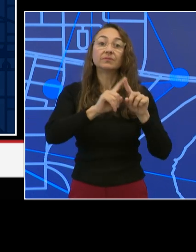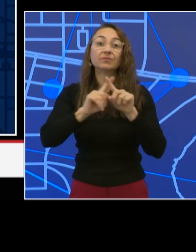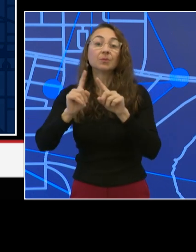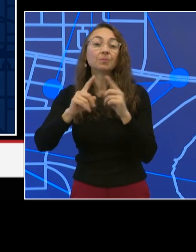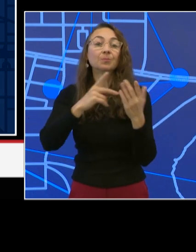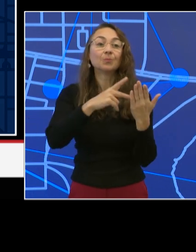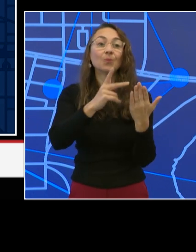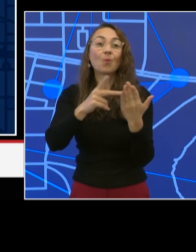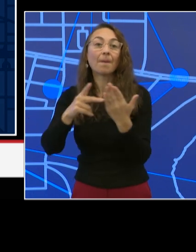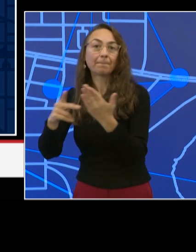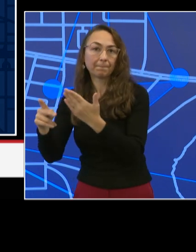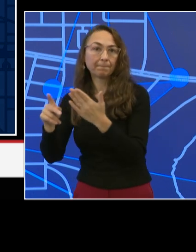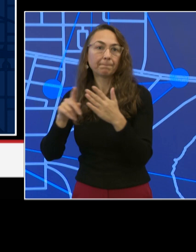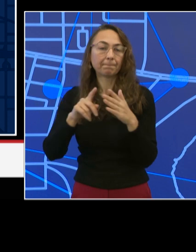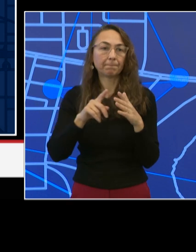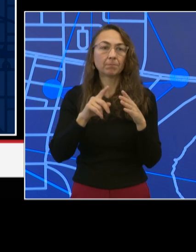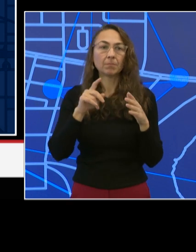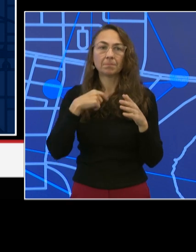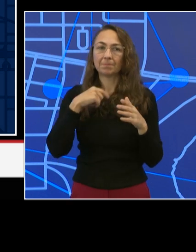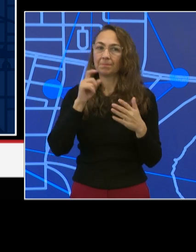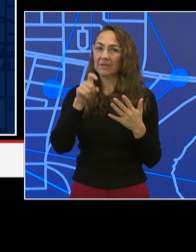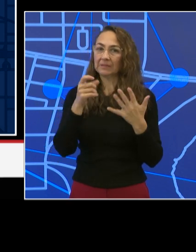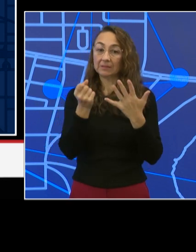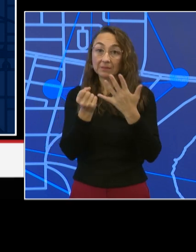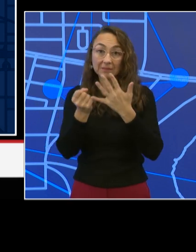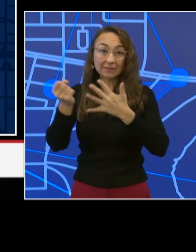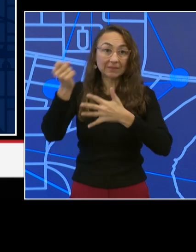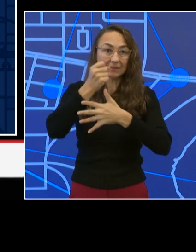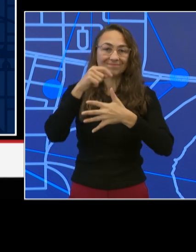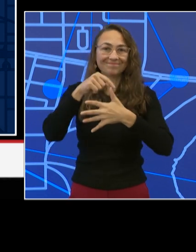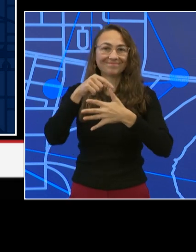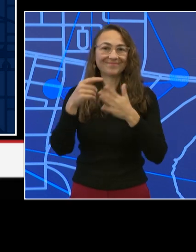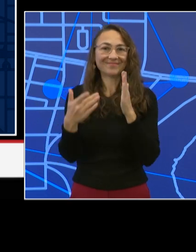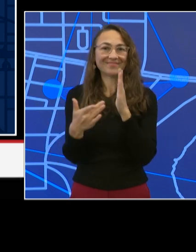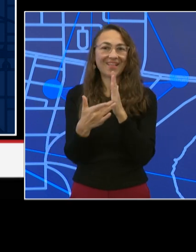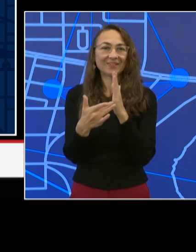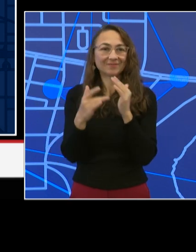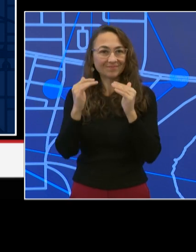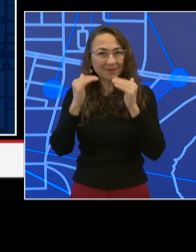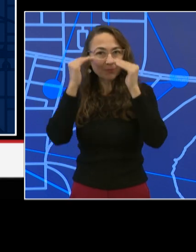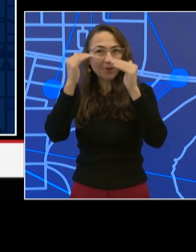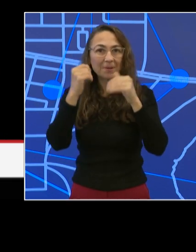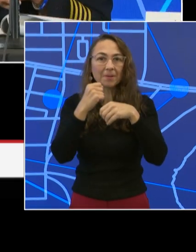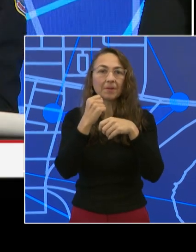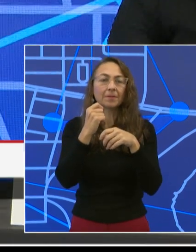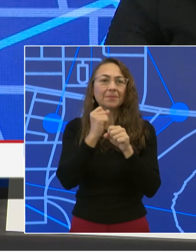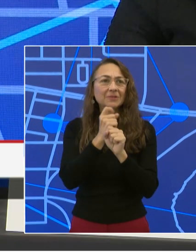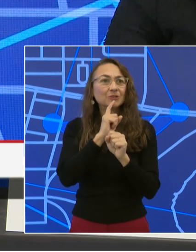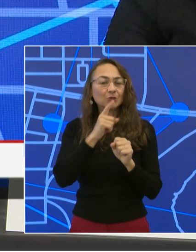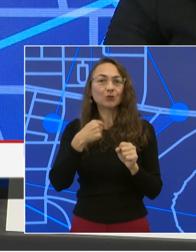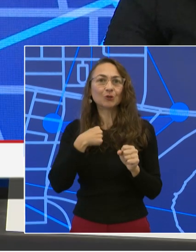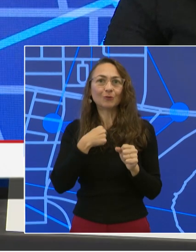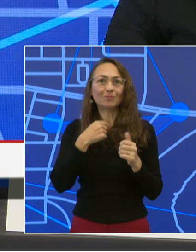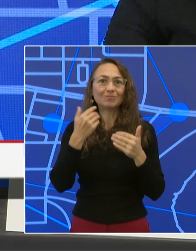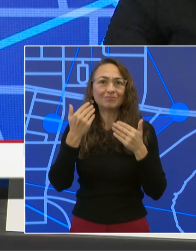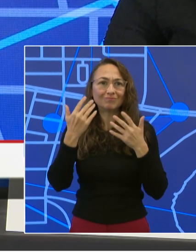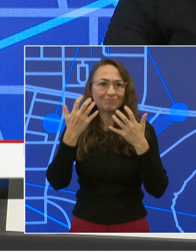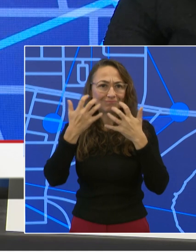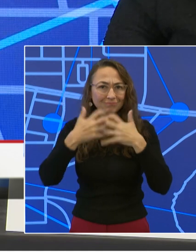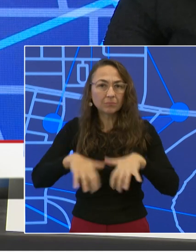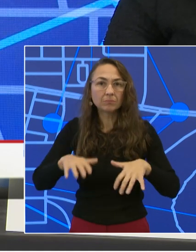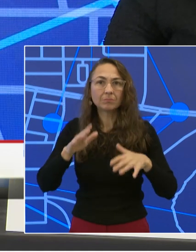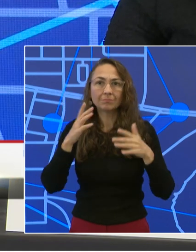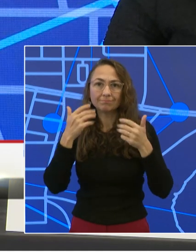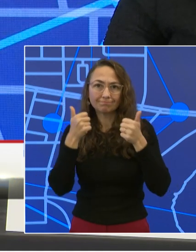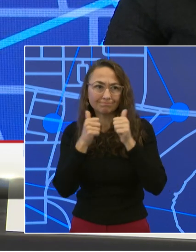prioritize getting MPD's technology upgraded to keep our department on the cutting edge. And thanks to the commitment of Mayor Bowser and the